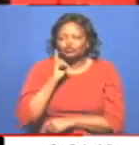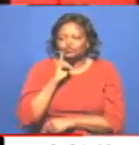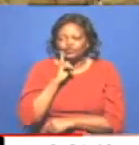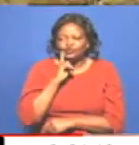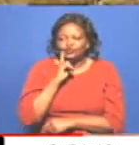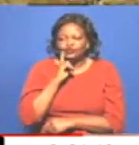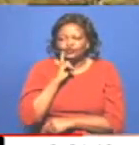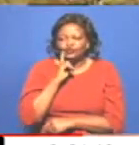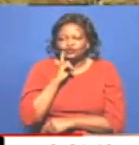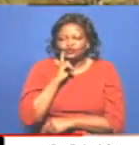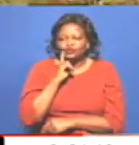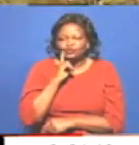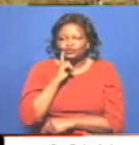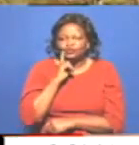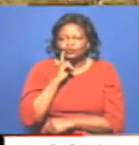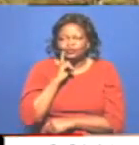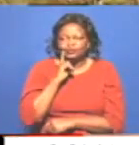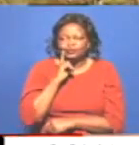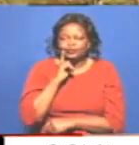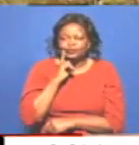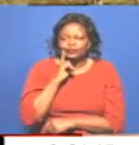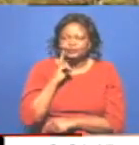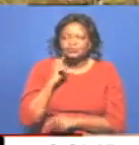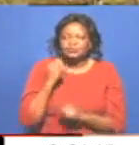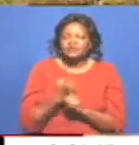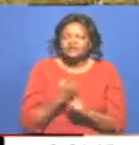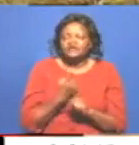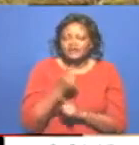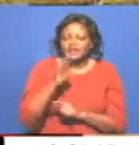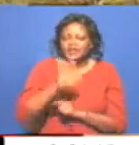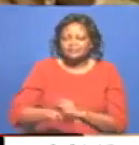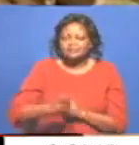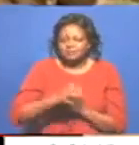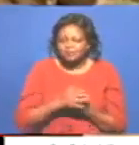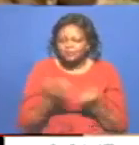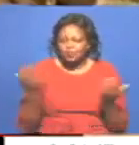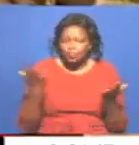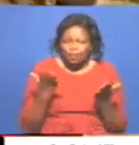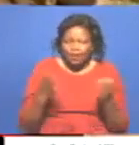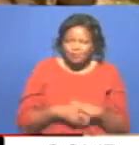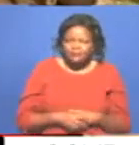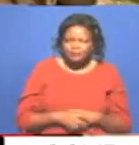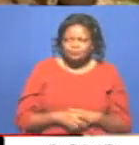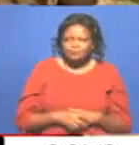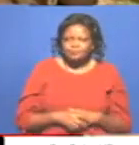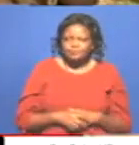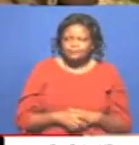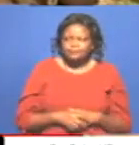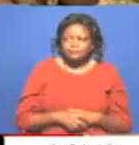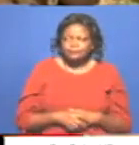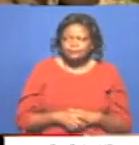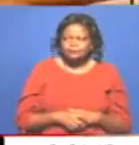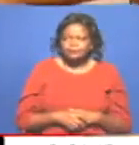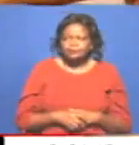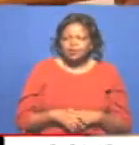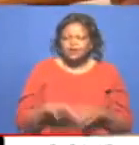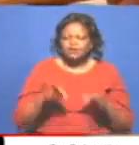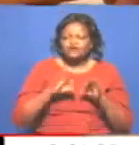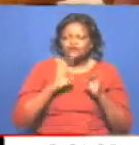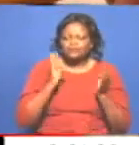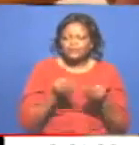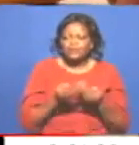of Kakir, Yati and Ngaratuko, where families have been displaced